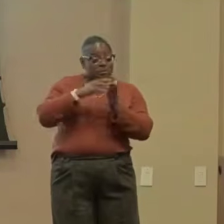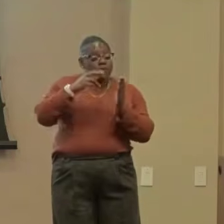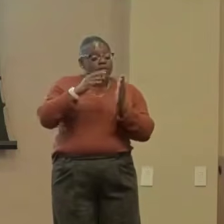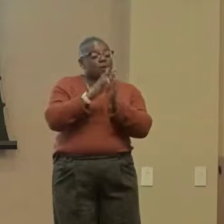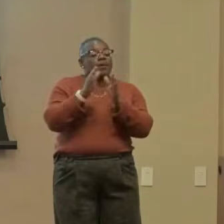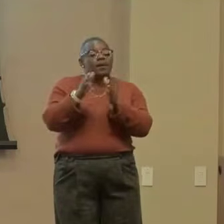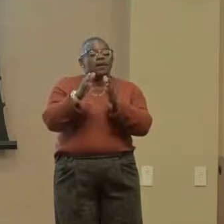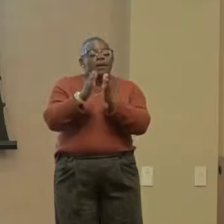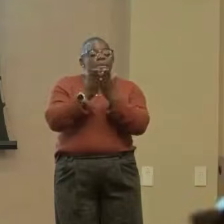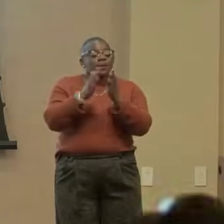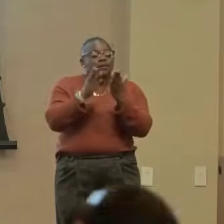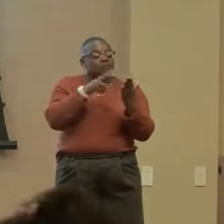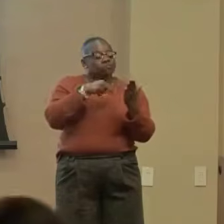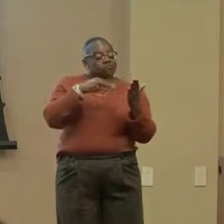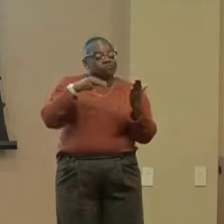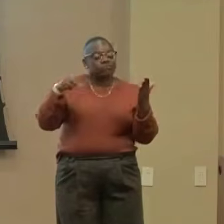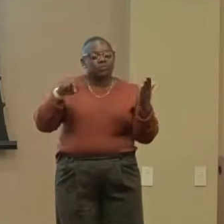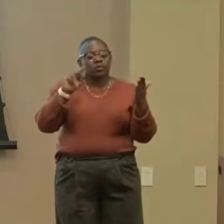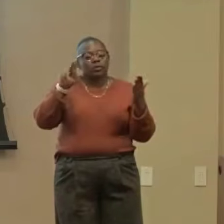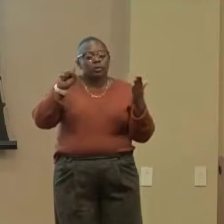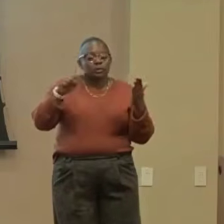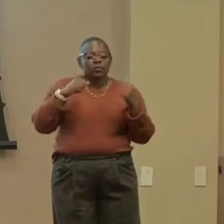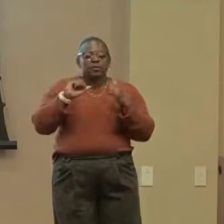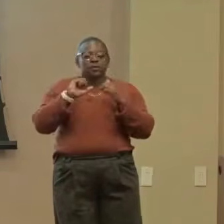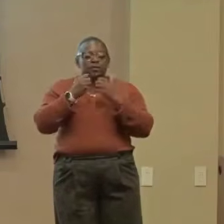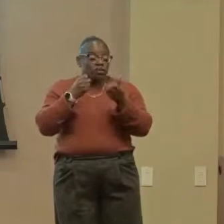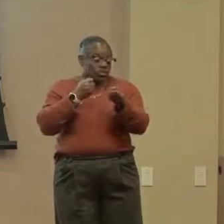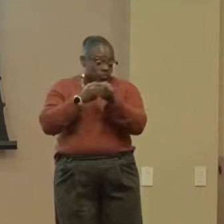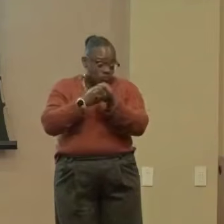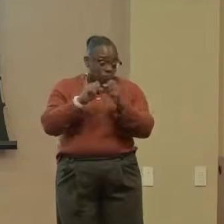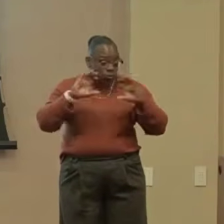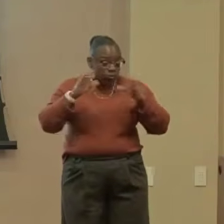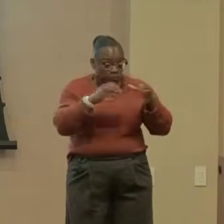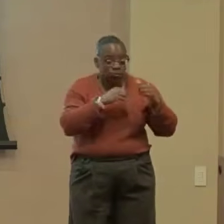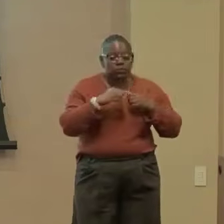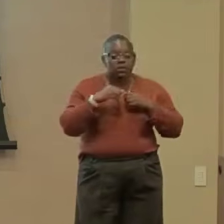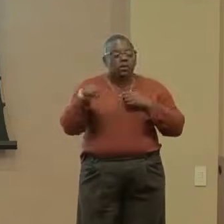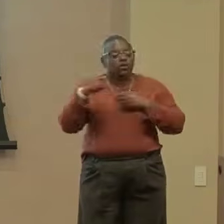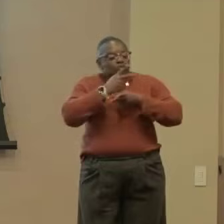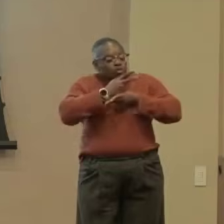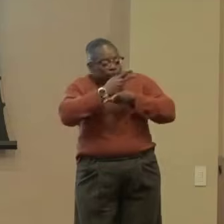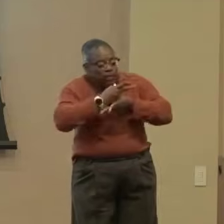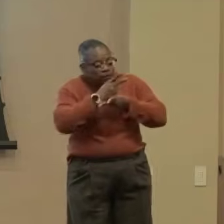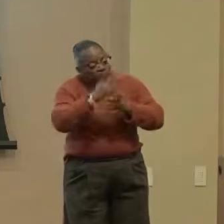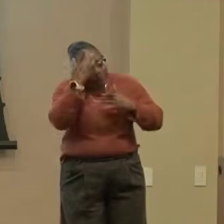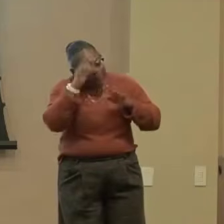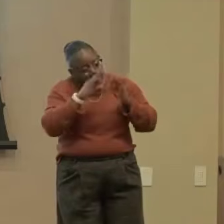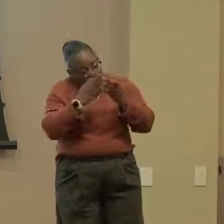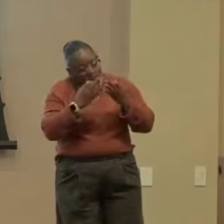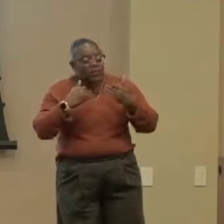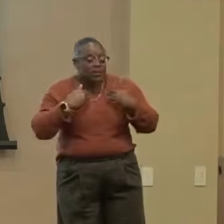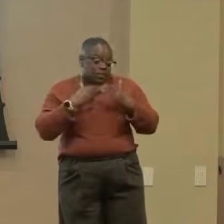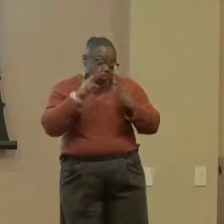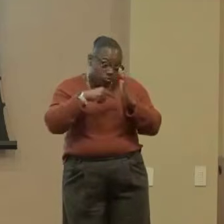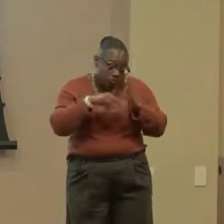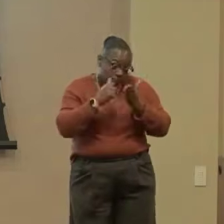better understand how he can help. And there are support groups for that too, for like caregivers and caretakers that are